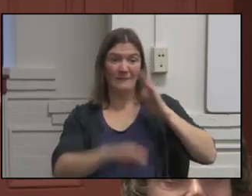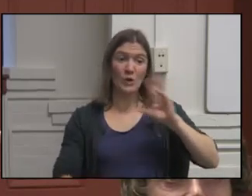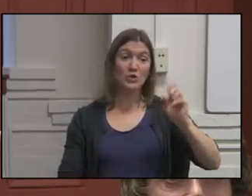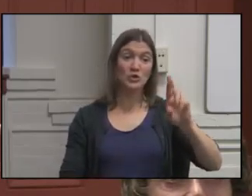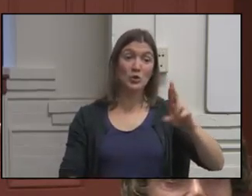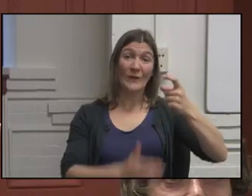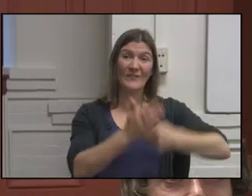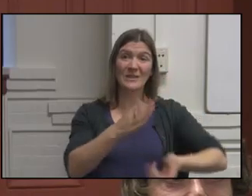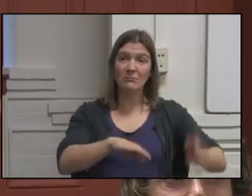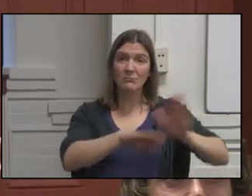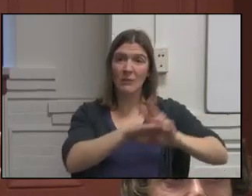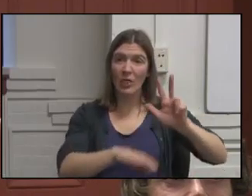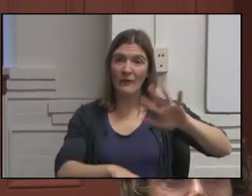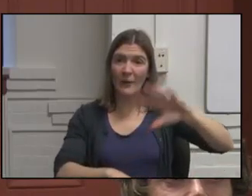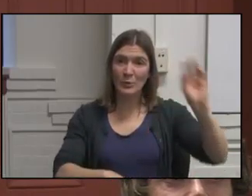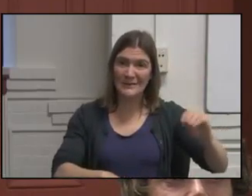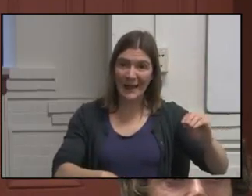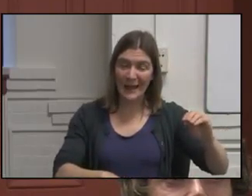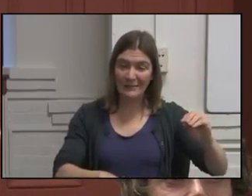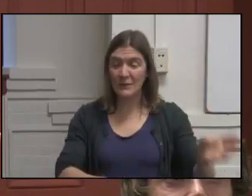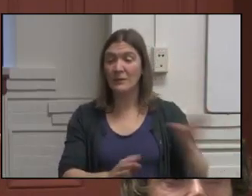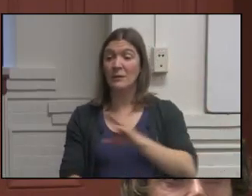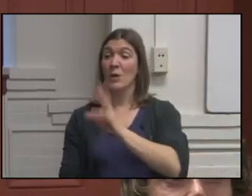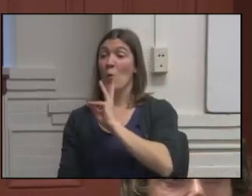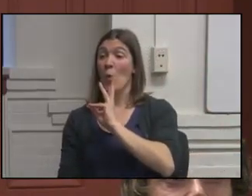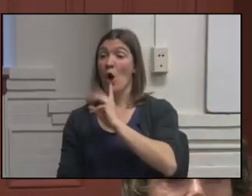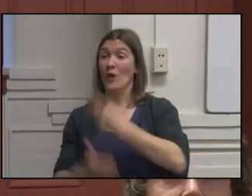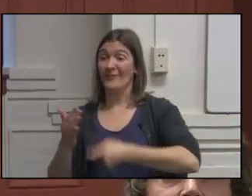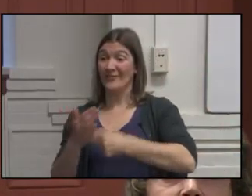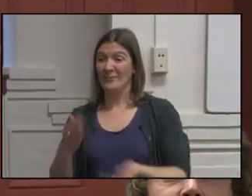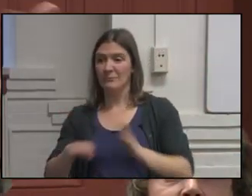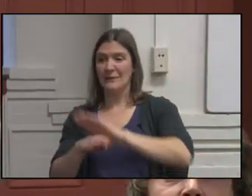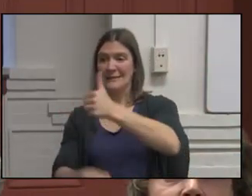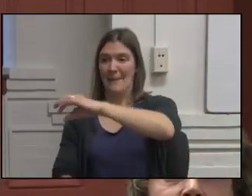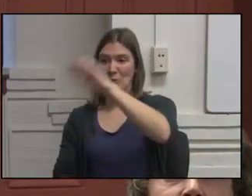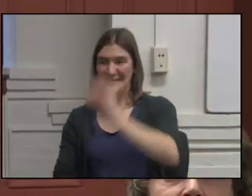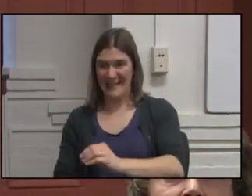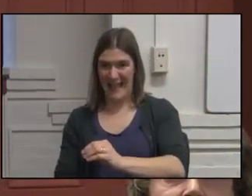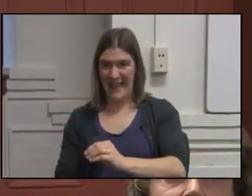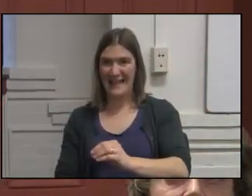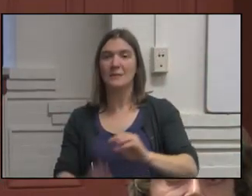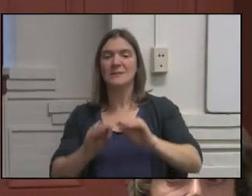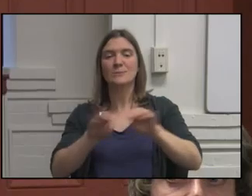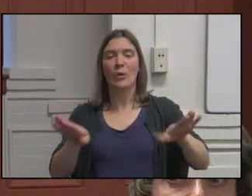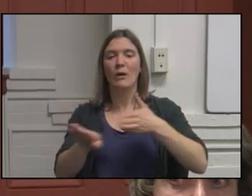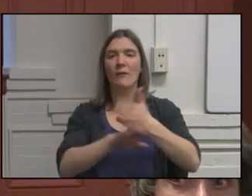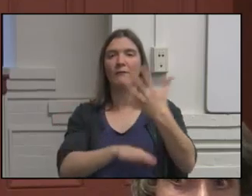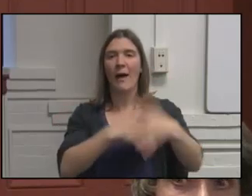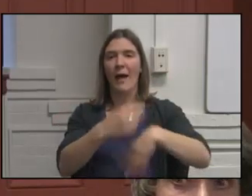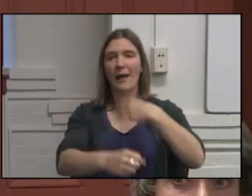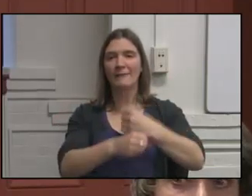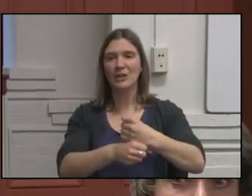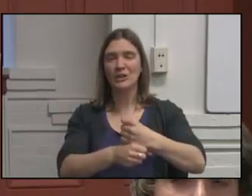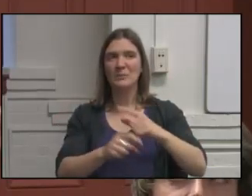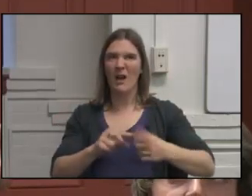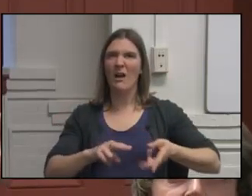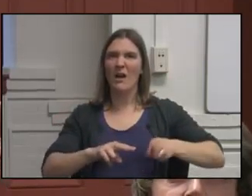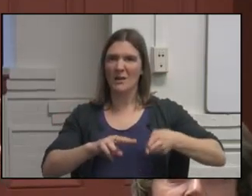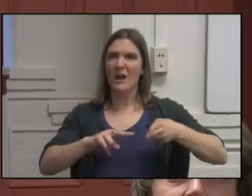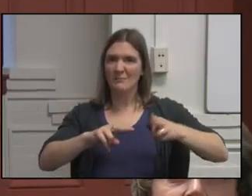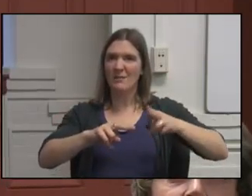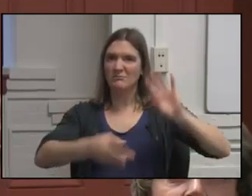fees and 10% for the water fees aggregated over the five-year period. And a lot